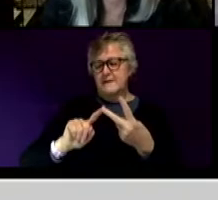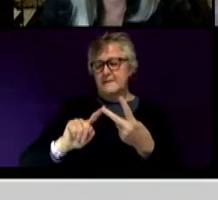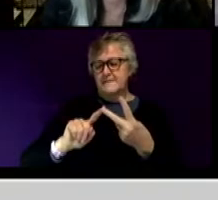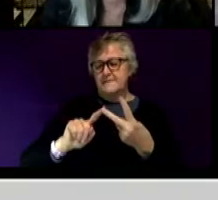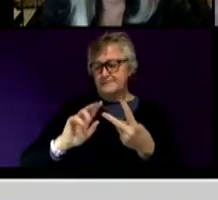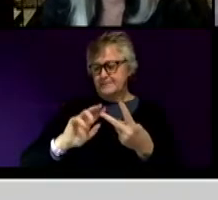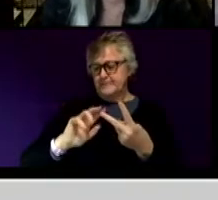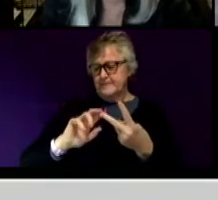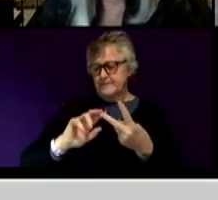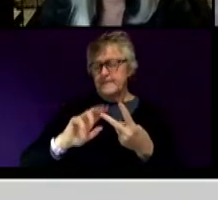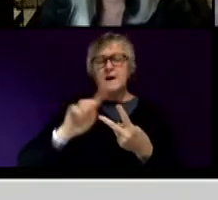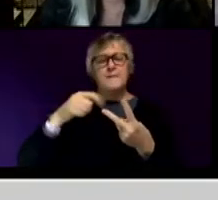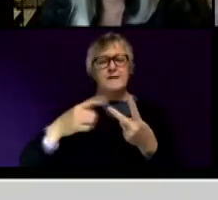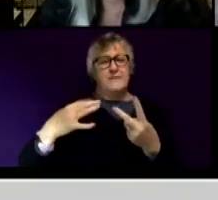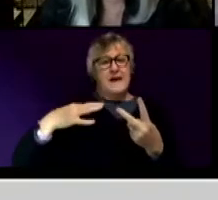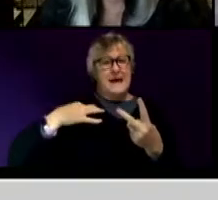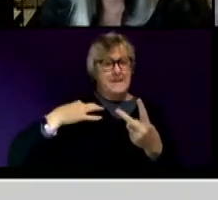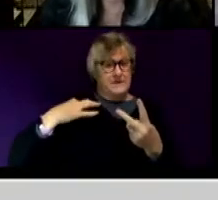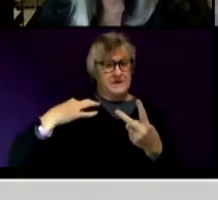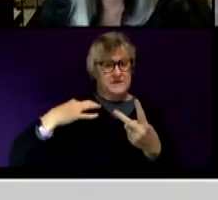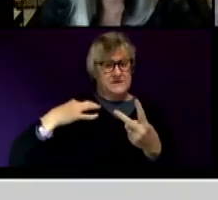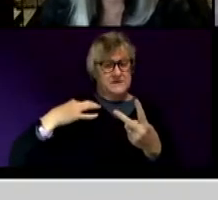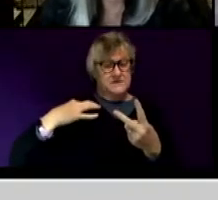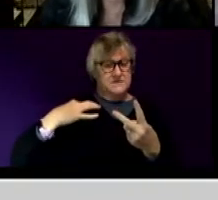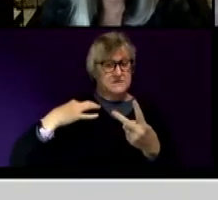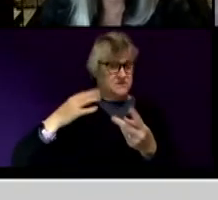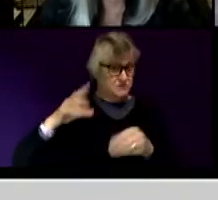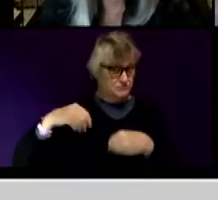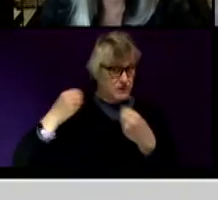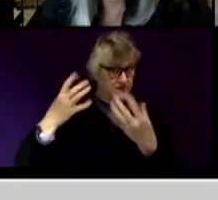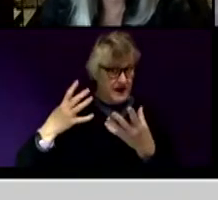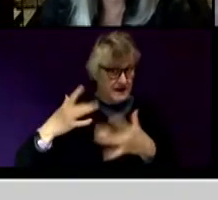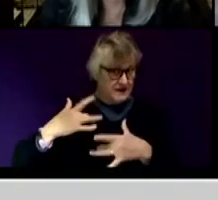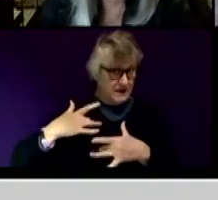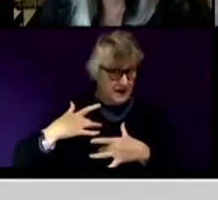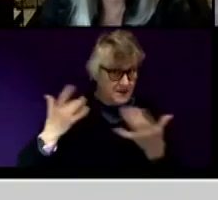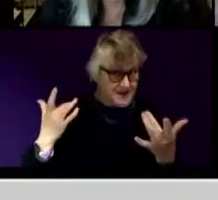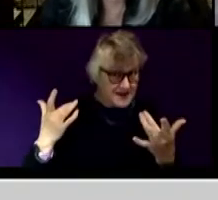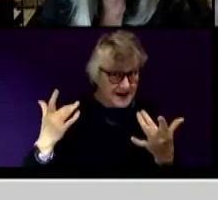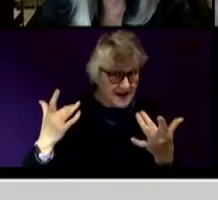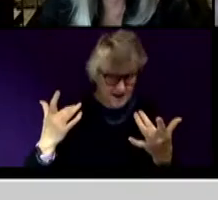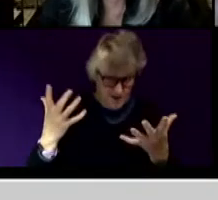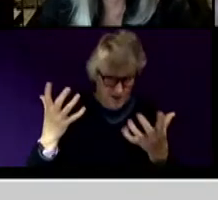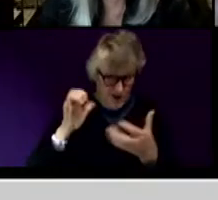the applicants, and to provide an update. Do we want to have that at our next meeting